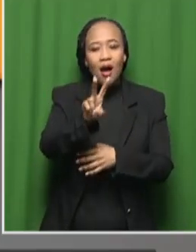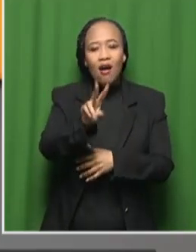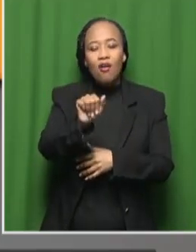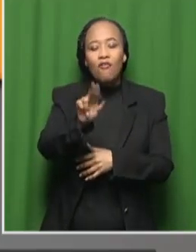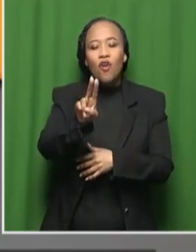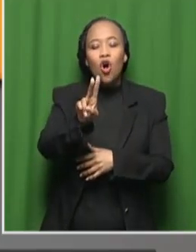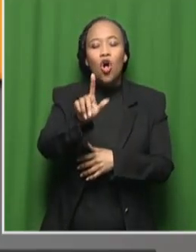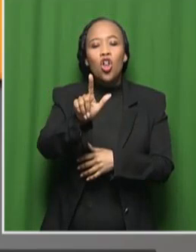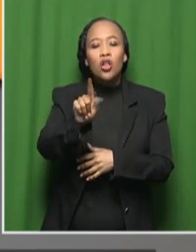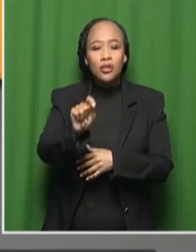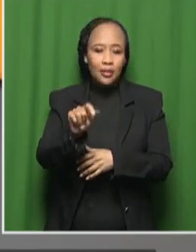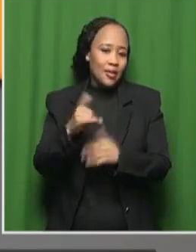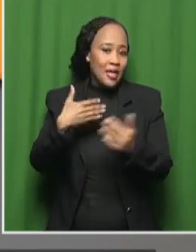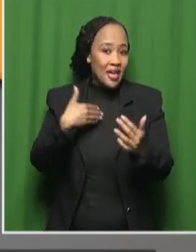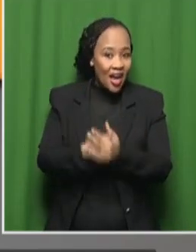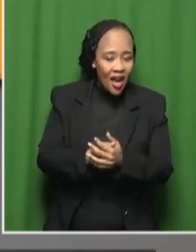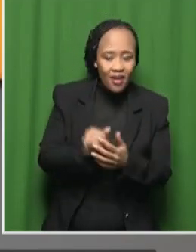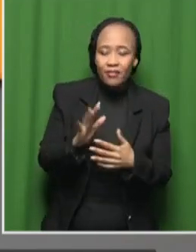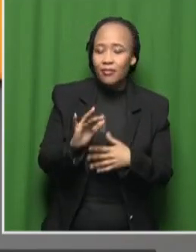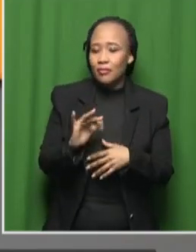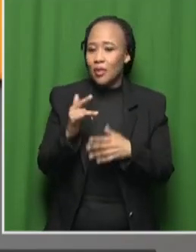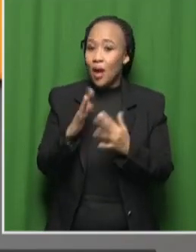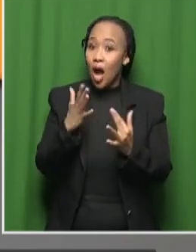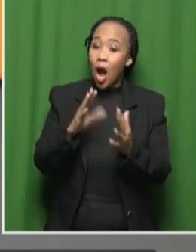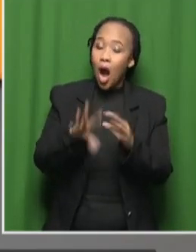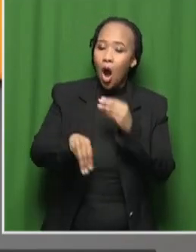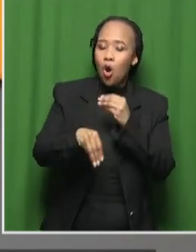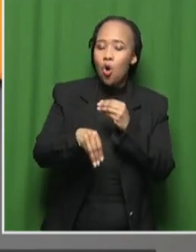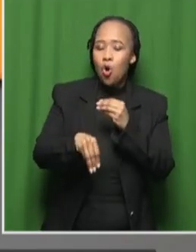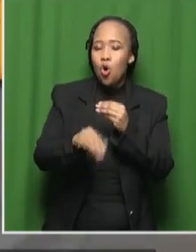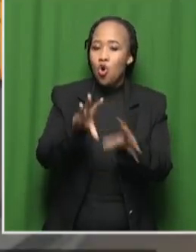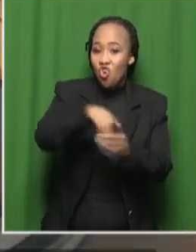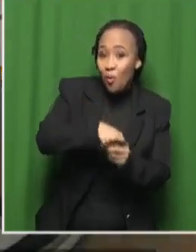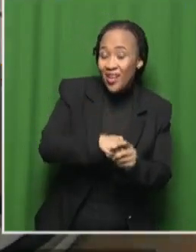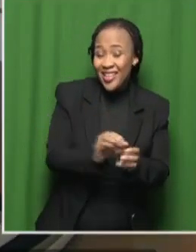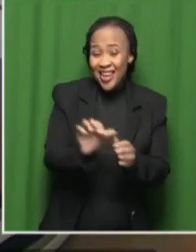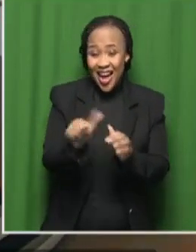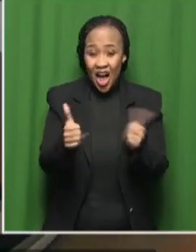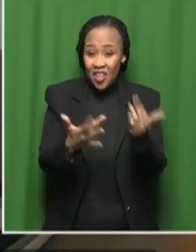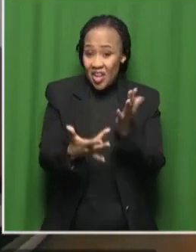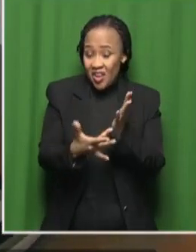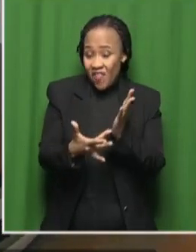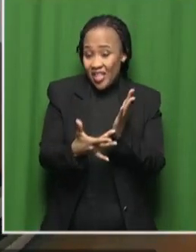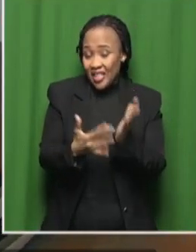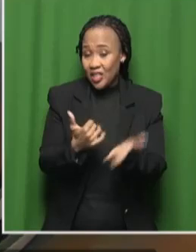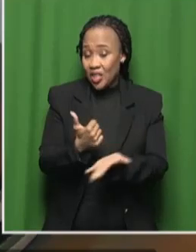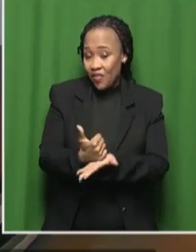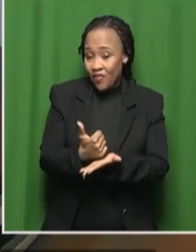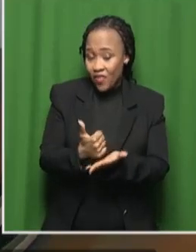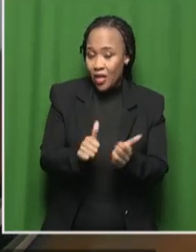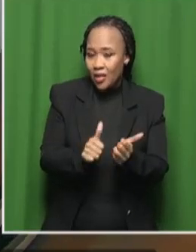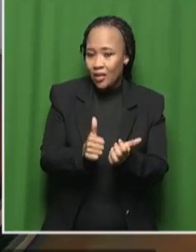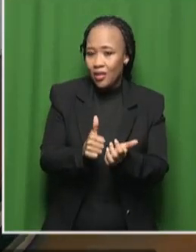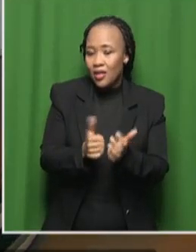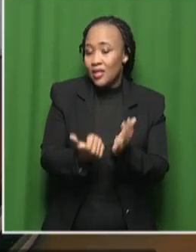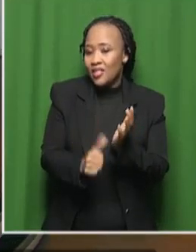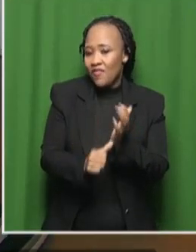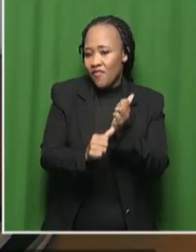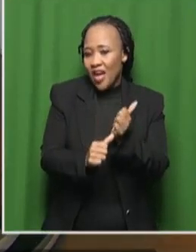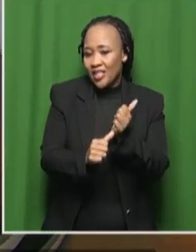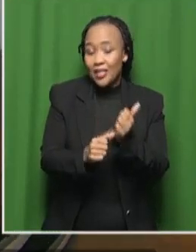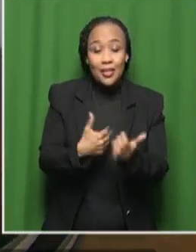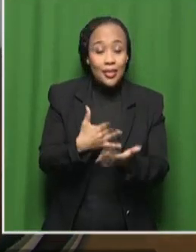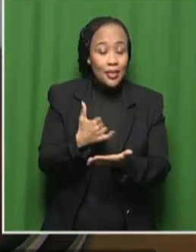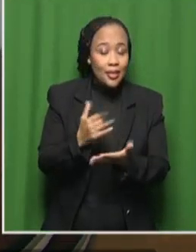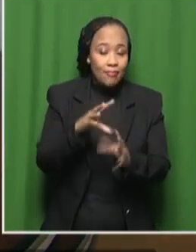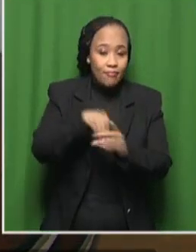like a wearable device, telehealth services, etc. So the short answer is yes. Our big goal really